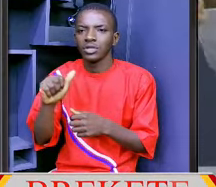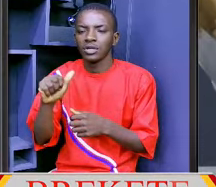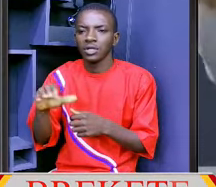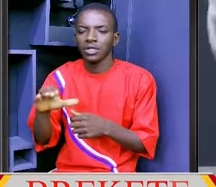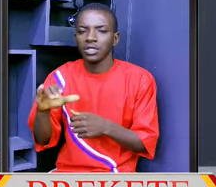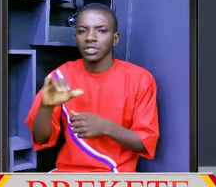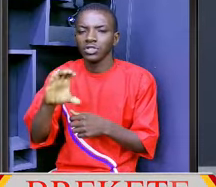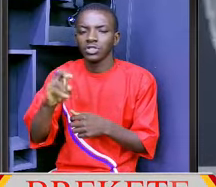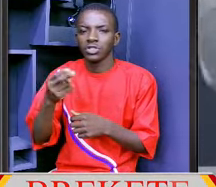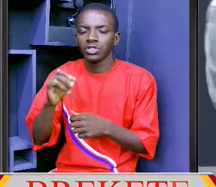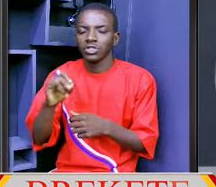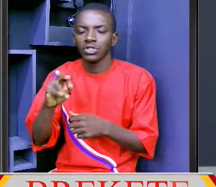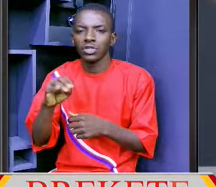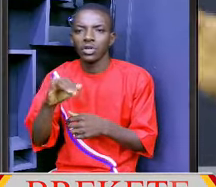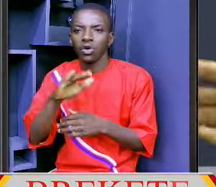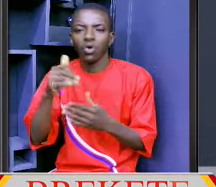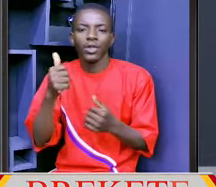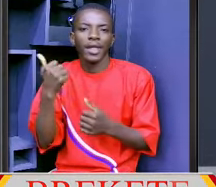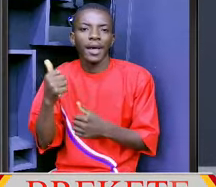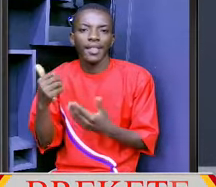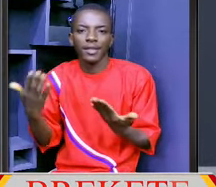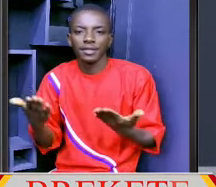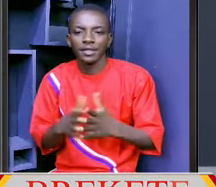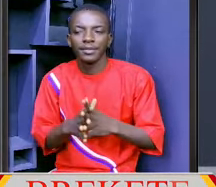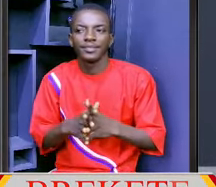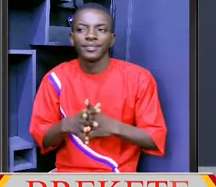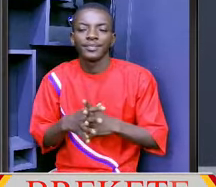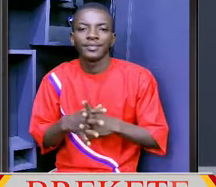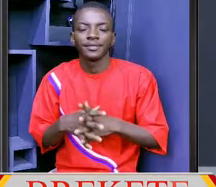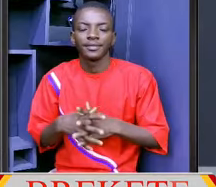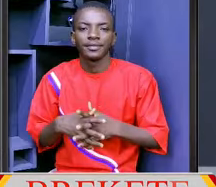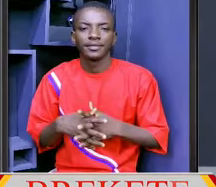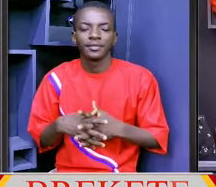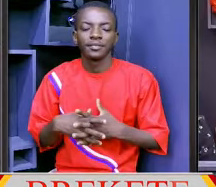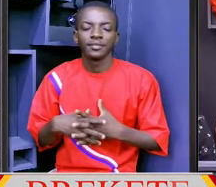Auntie Chidima, Auntie, all the aunties.